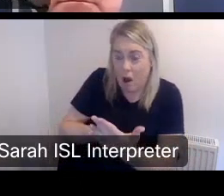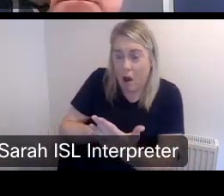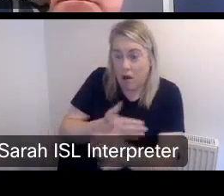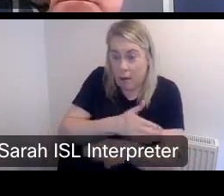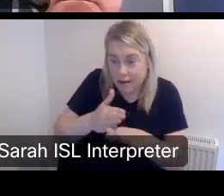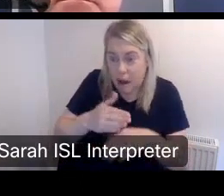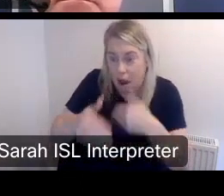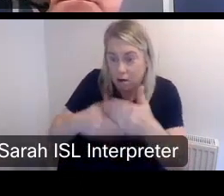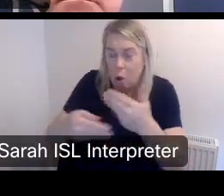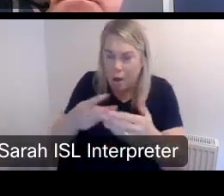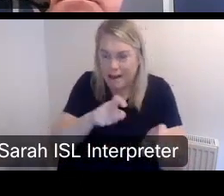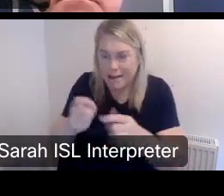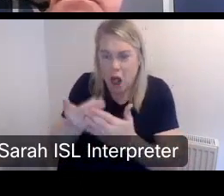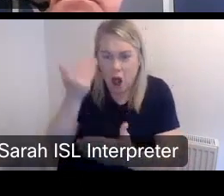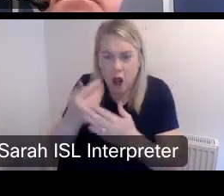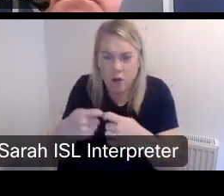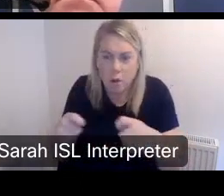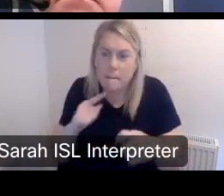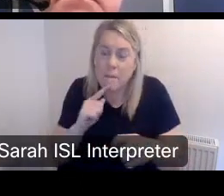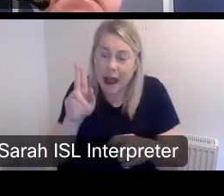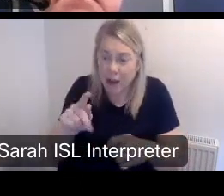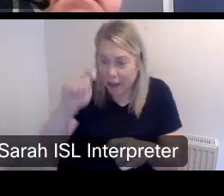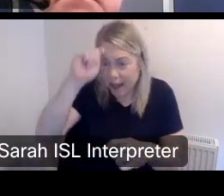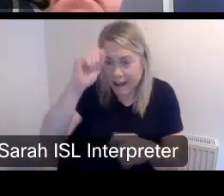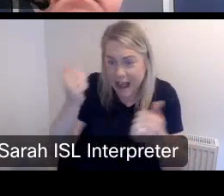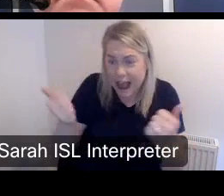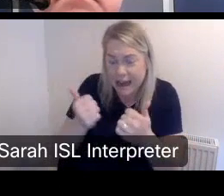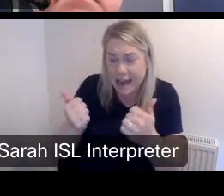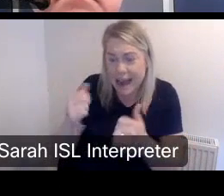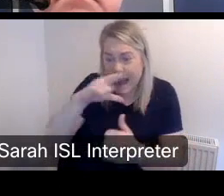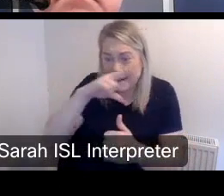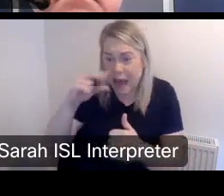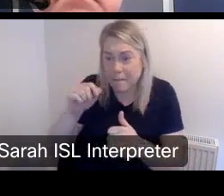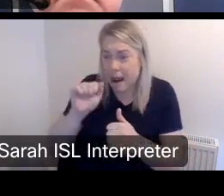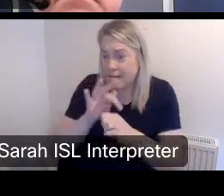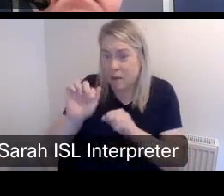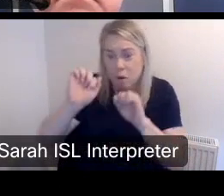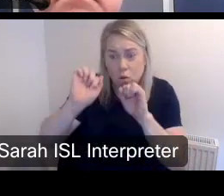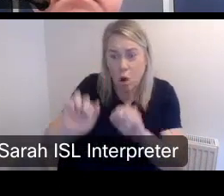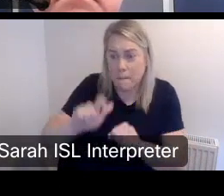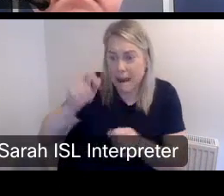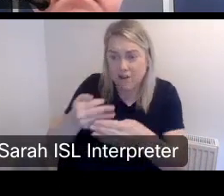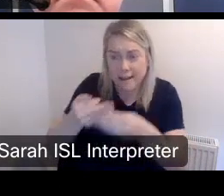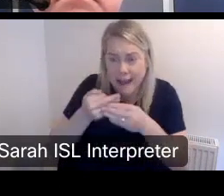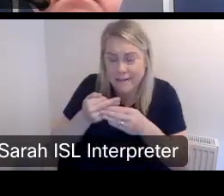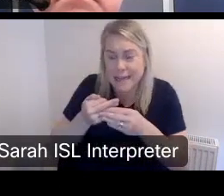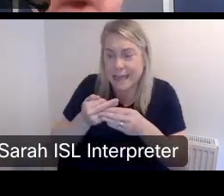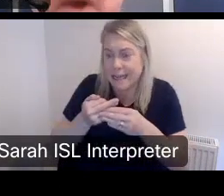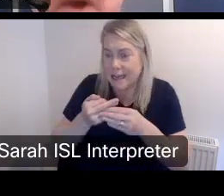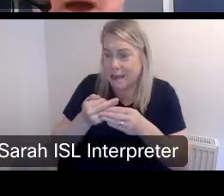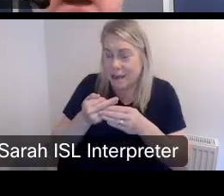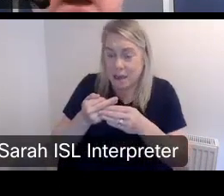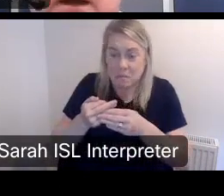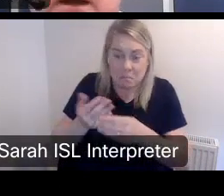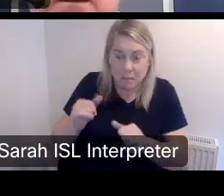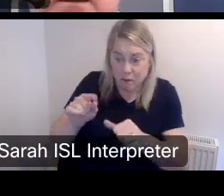think of any examples possibly that might, or any from your patient safety experience, any kind of incidents that might have